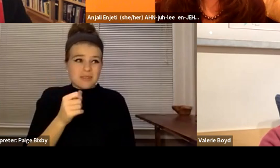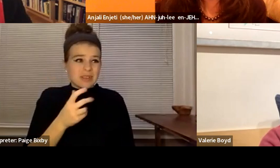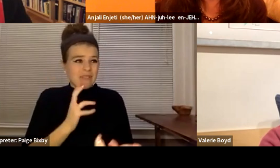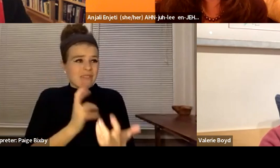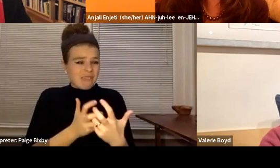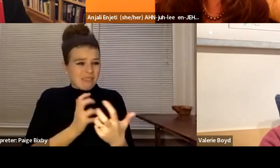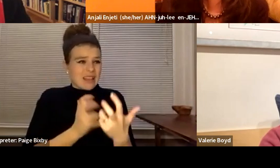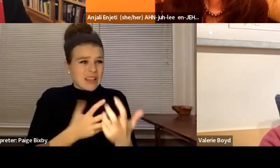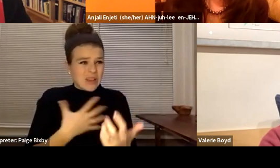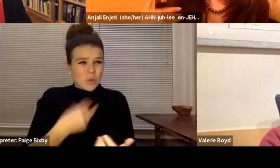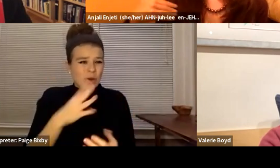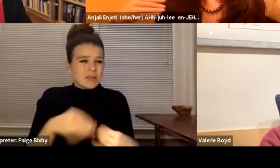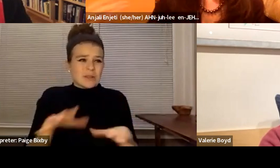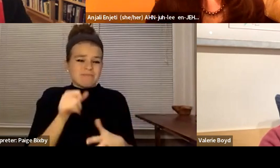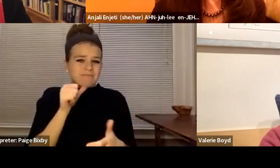white spaces.